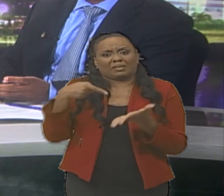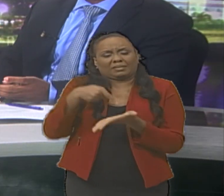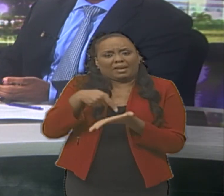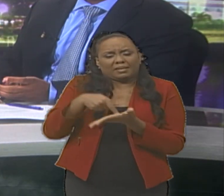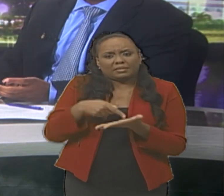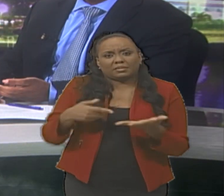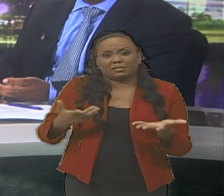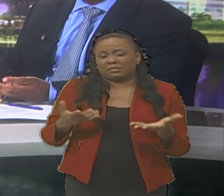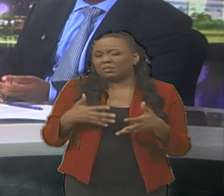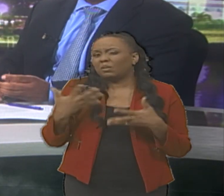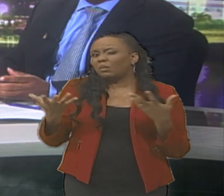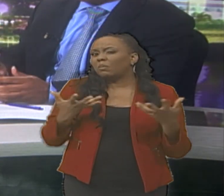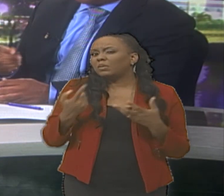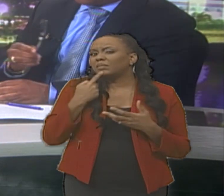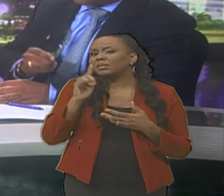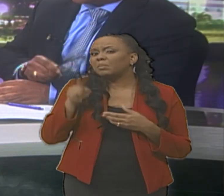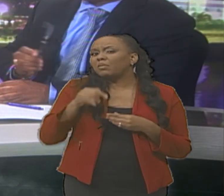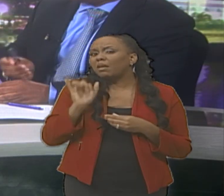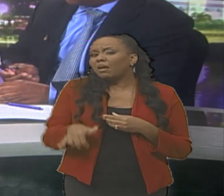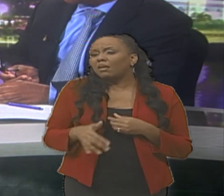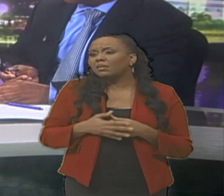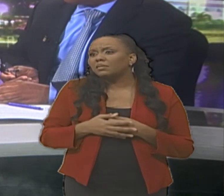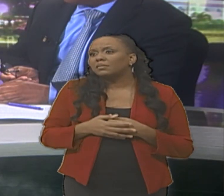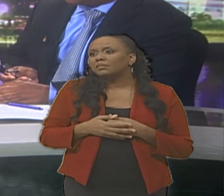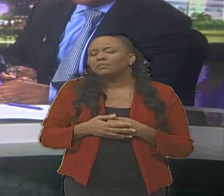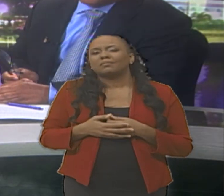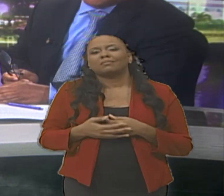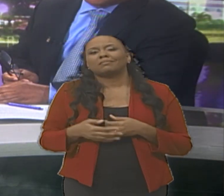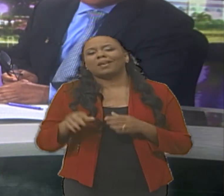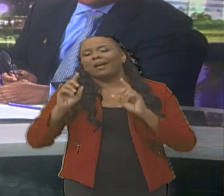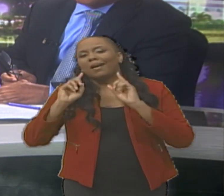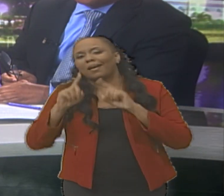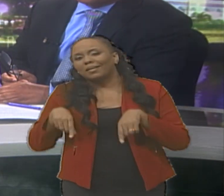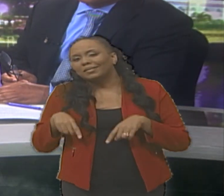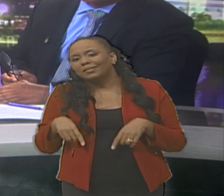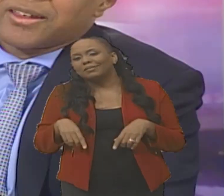asked. This is a yes or no answer.